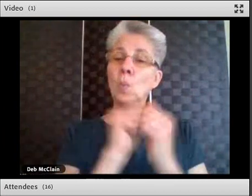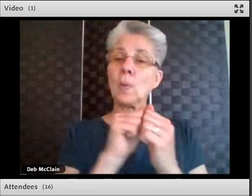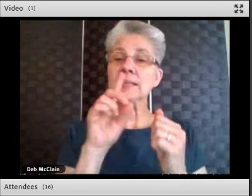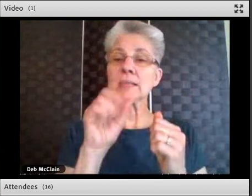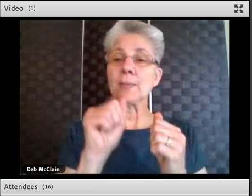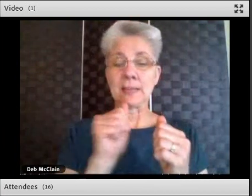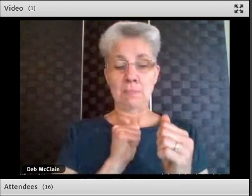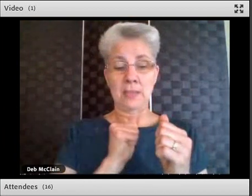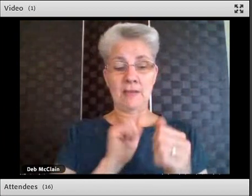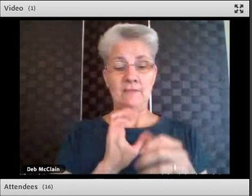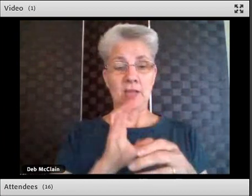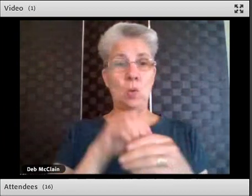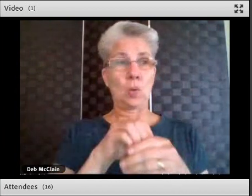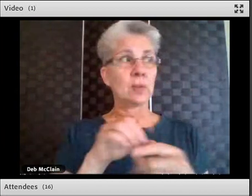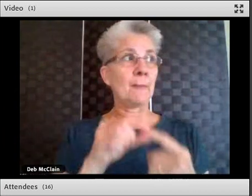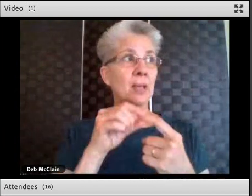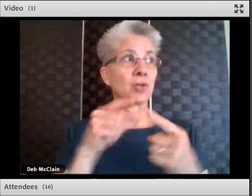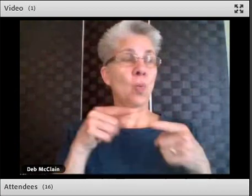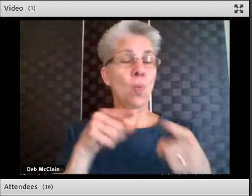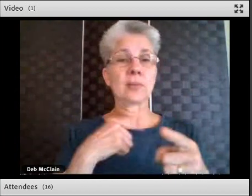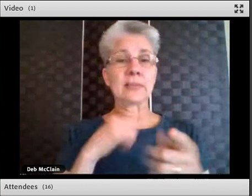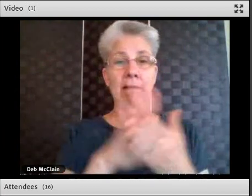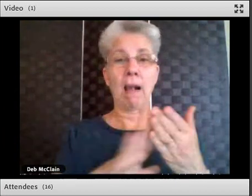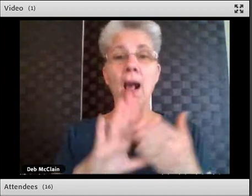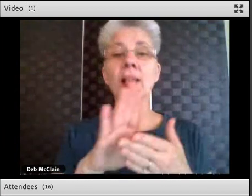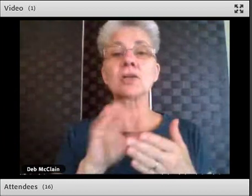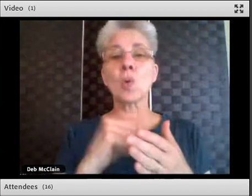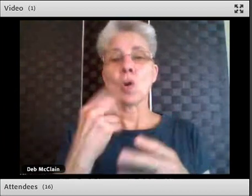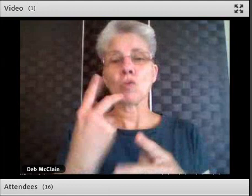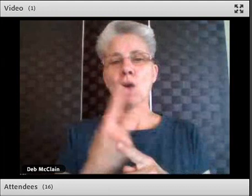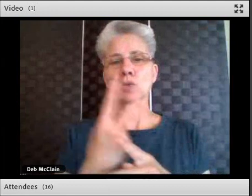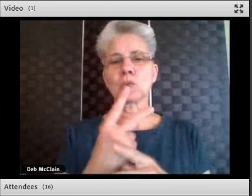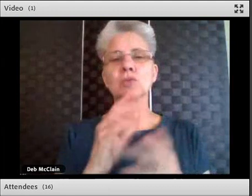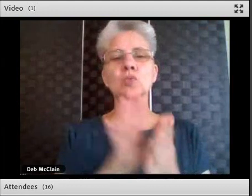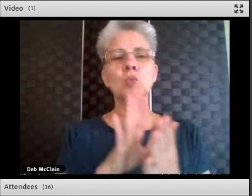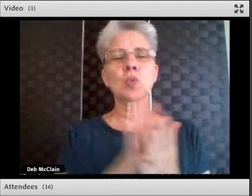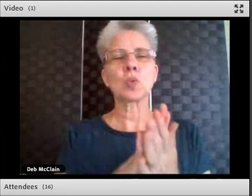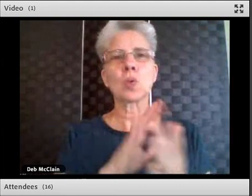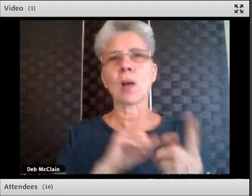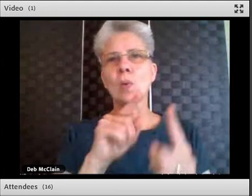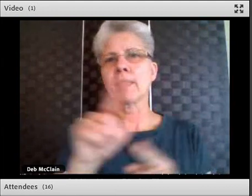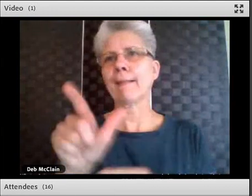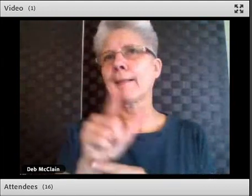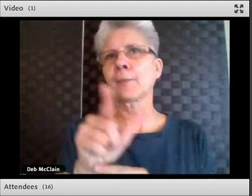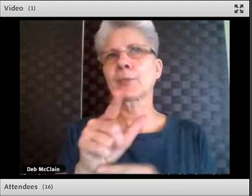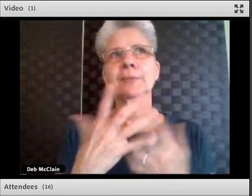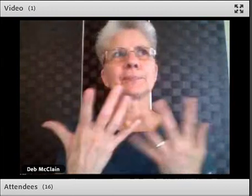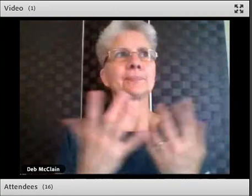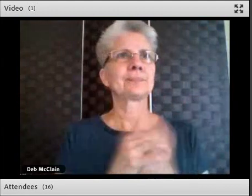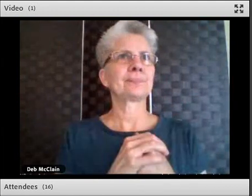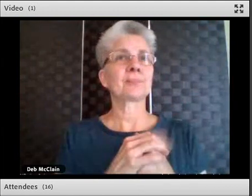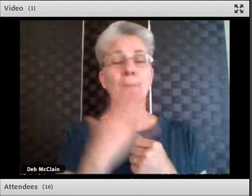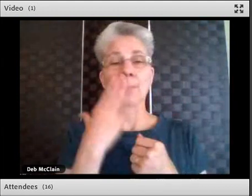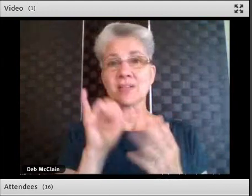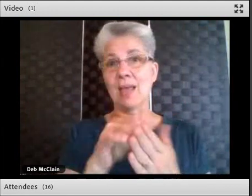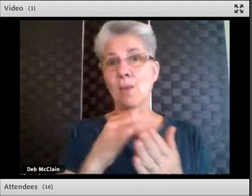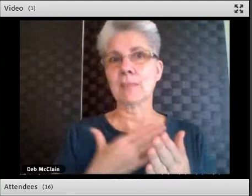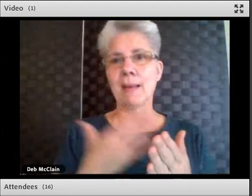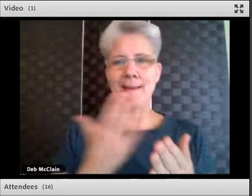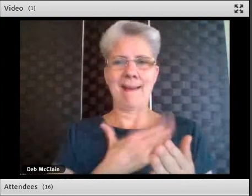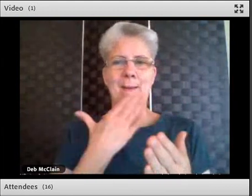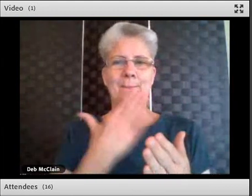disabilities, myself included, especially when I was in college or in grad school, I went to the library because that was my